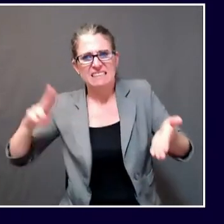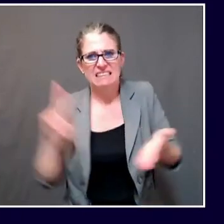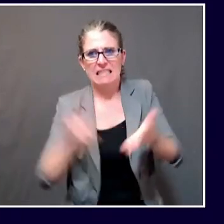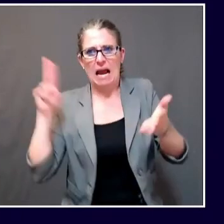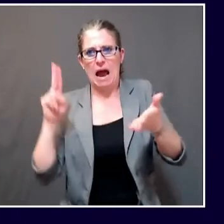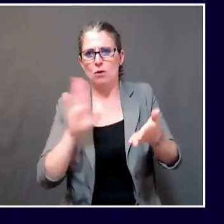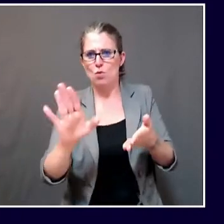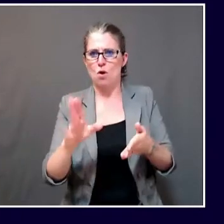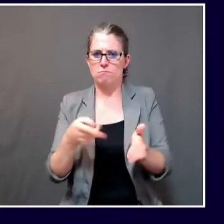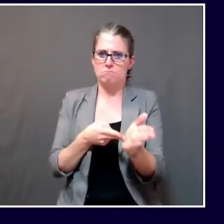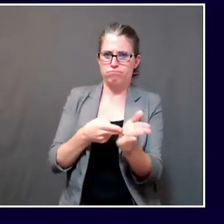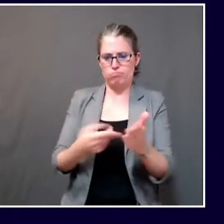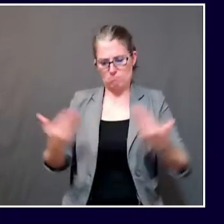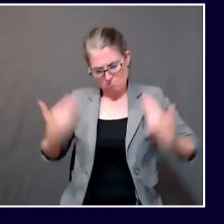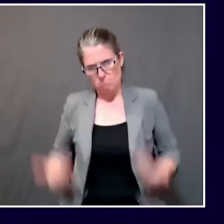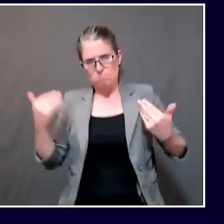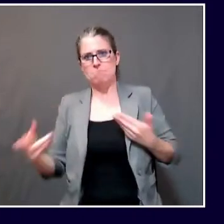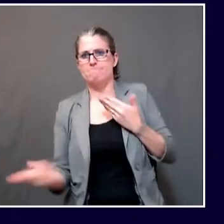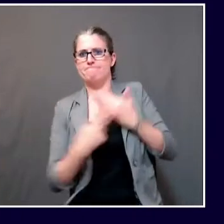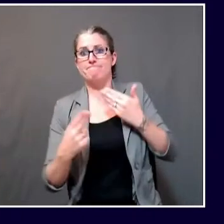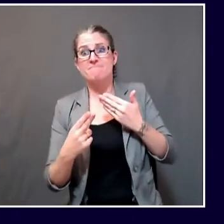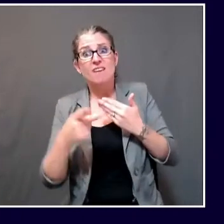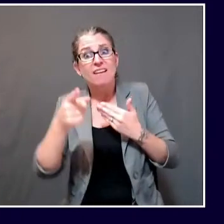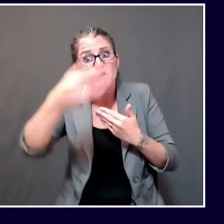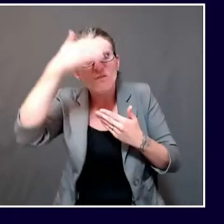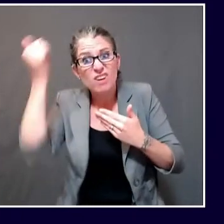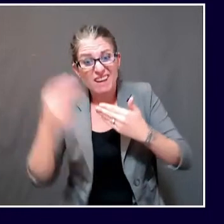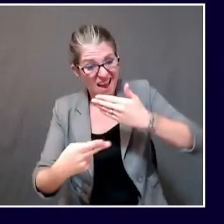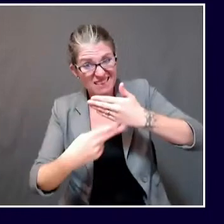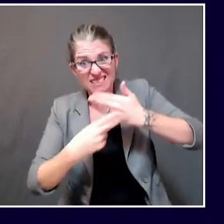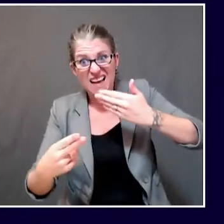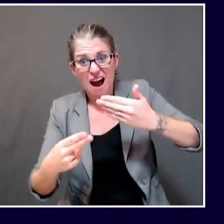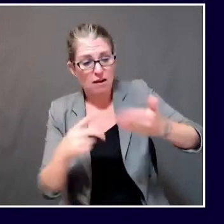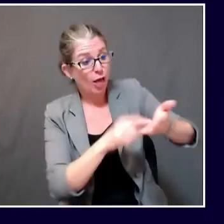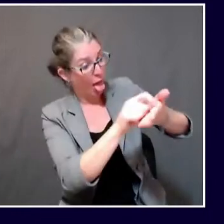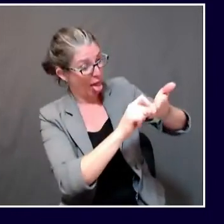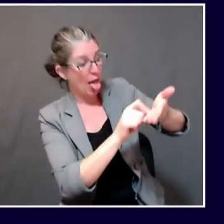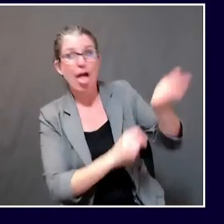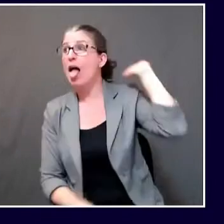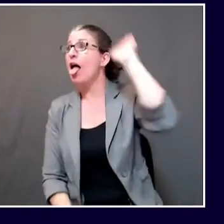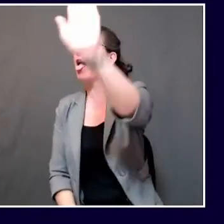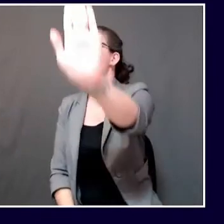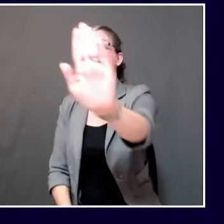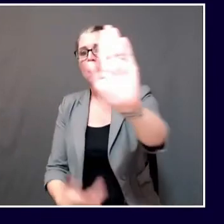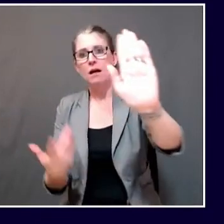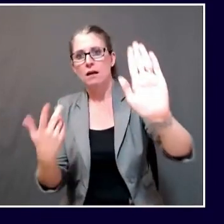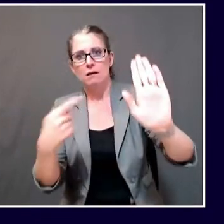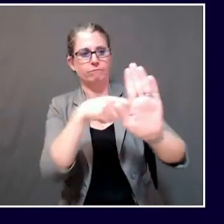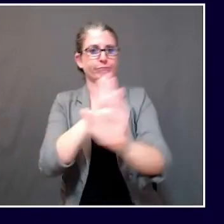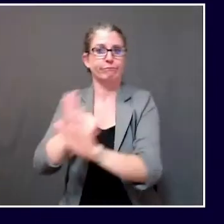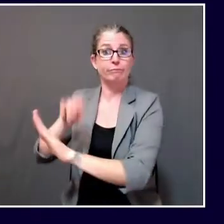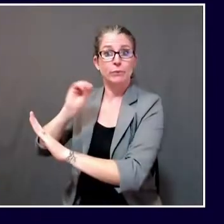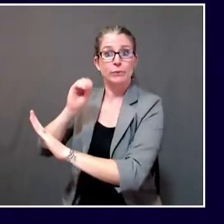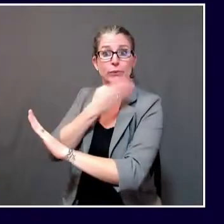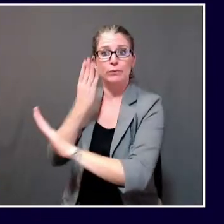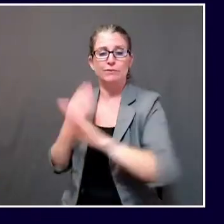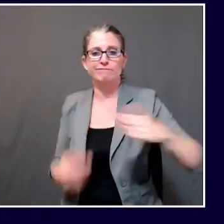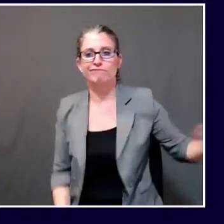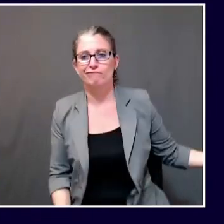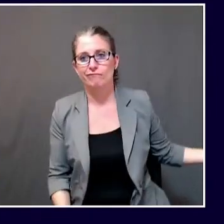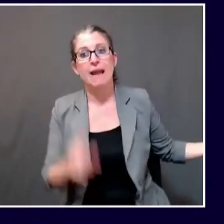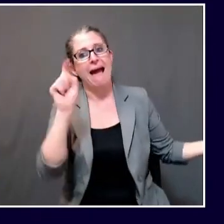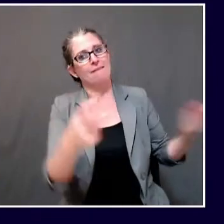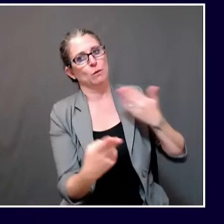has been accepted. If there's any issue with it, they are encouraged to call you in the first 24 hours so you can fix any defects before it